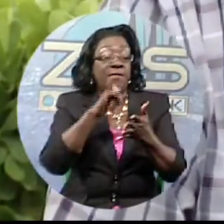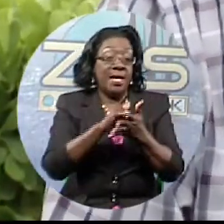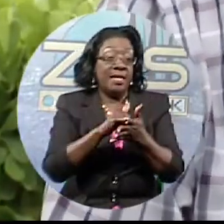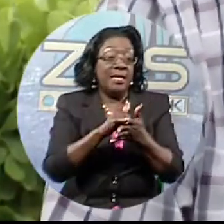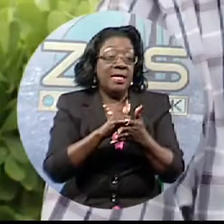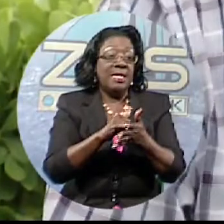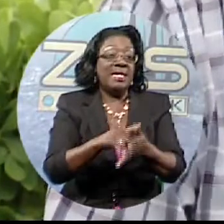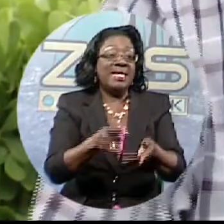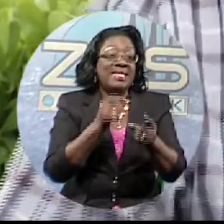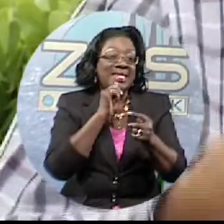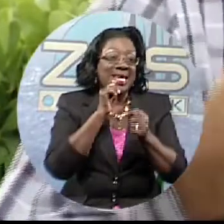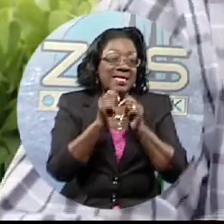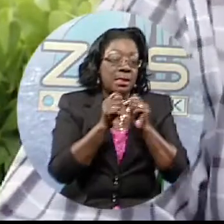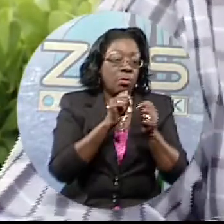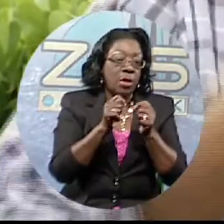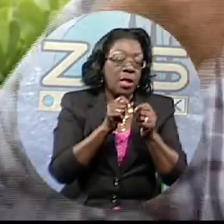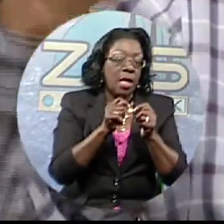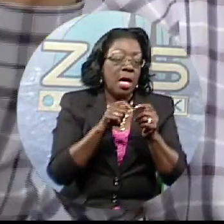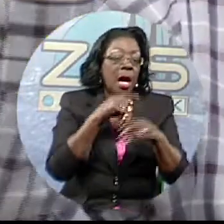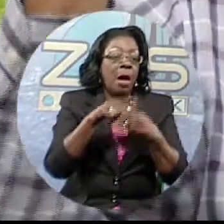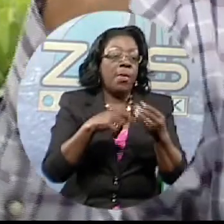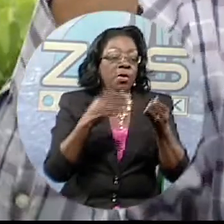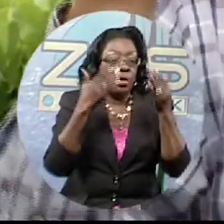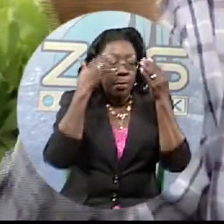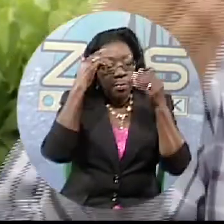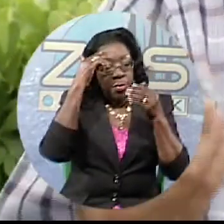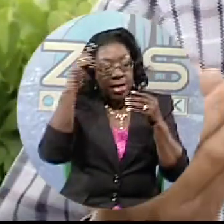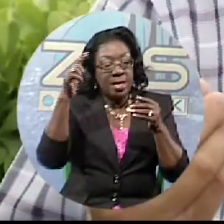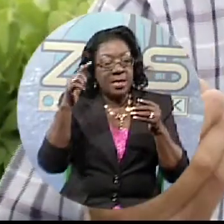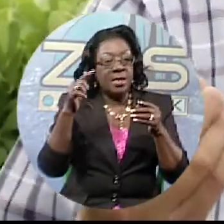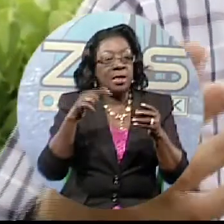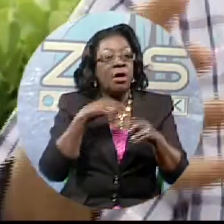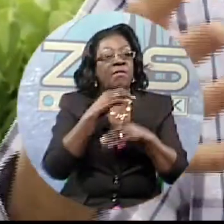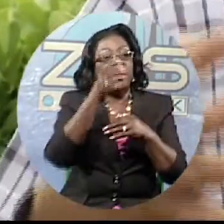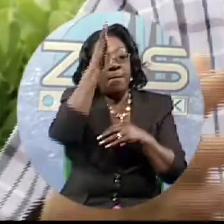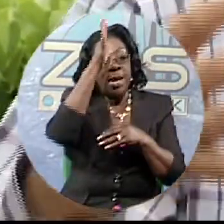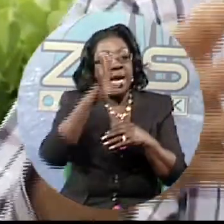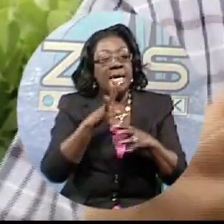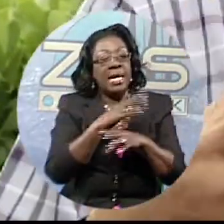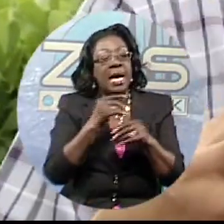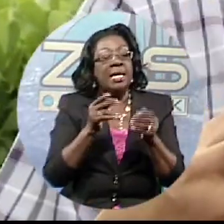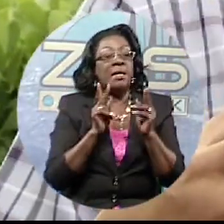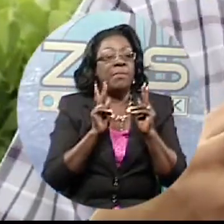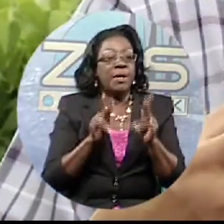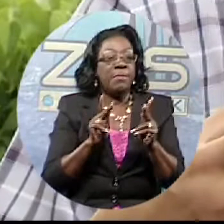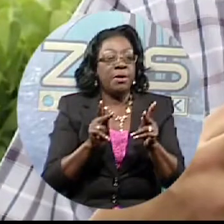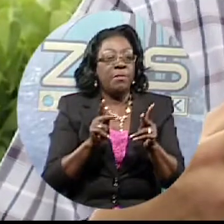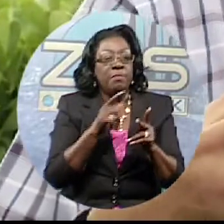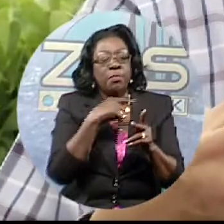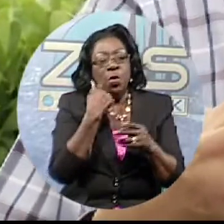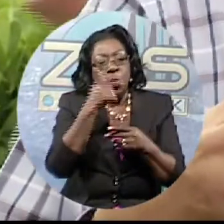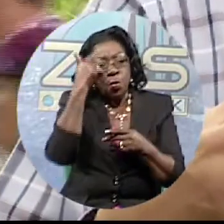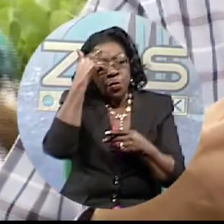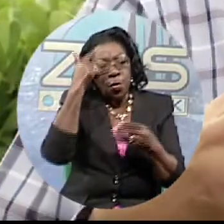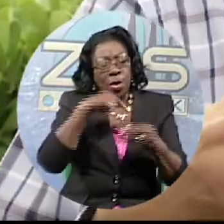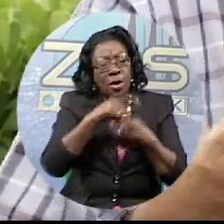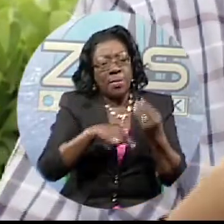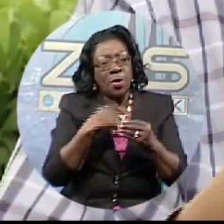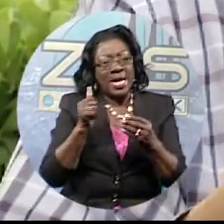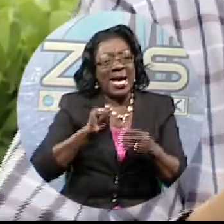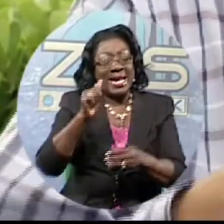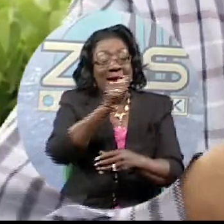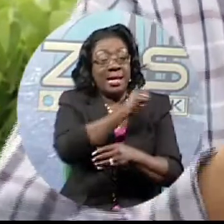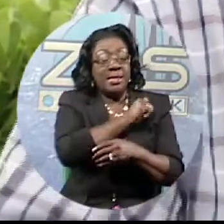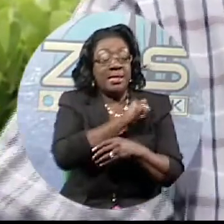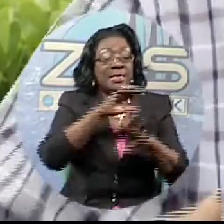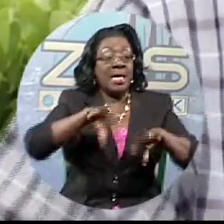to the brilliance of the man and the people who thought up what this integrated resort would be, and